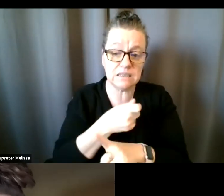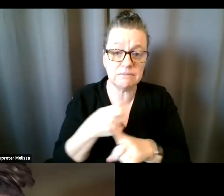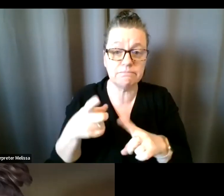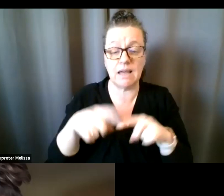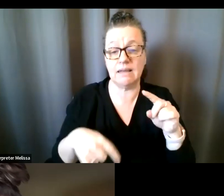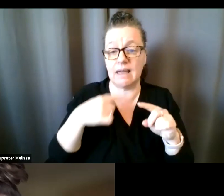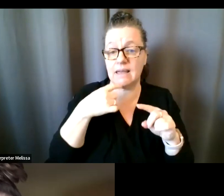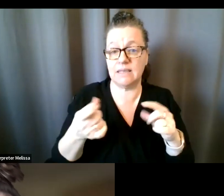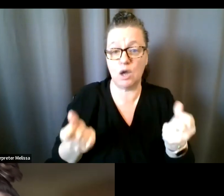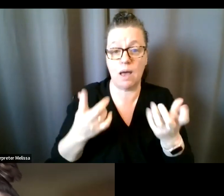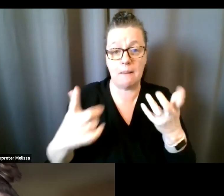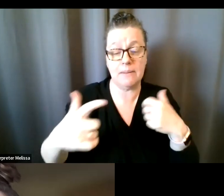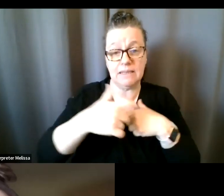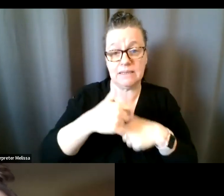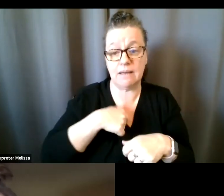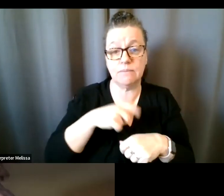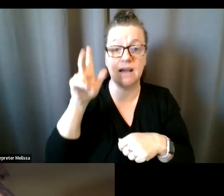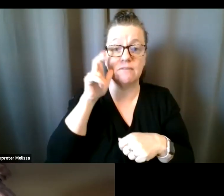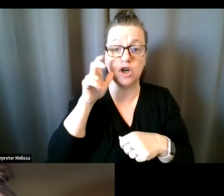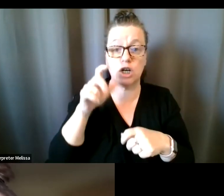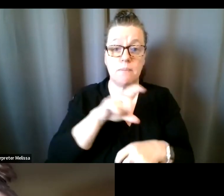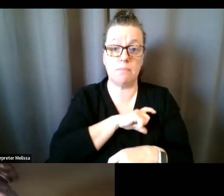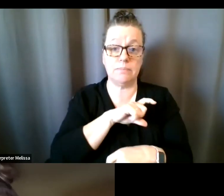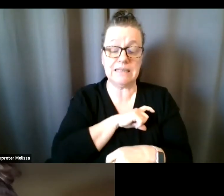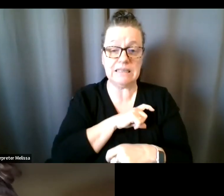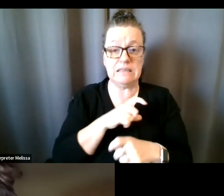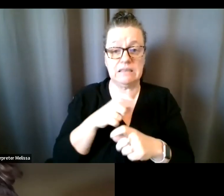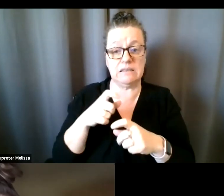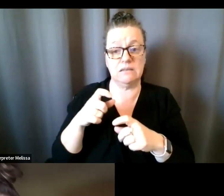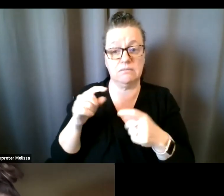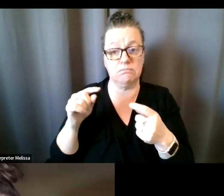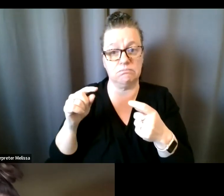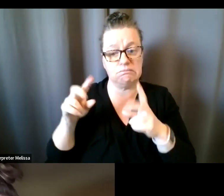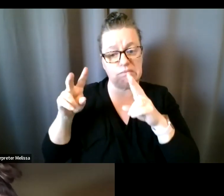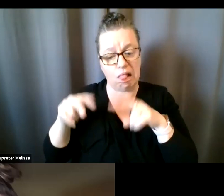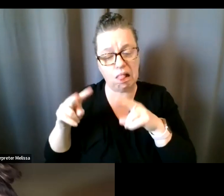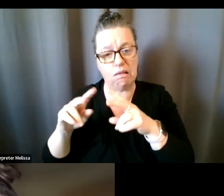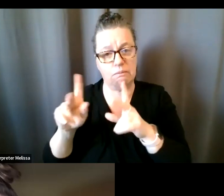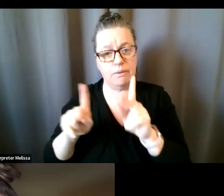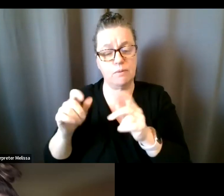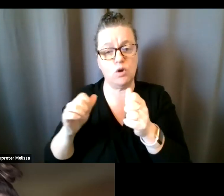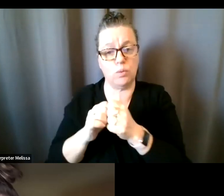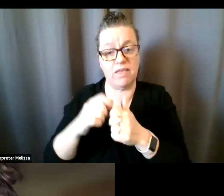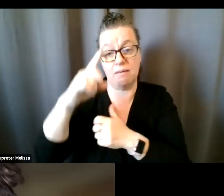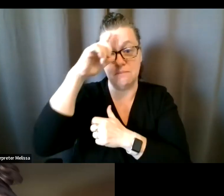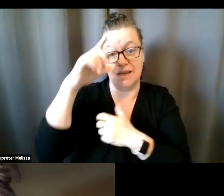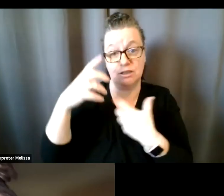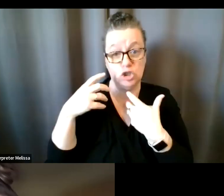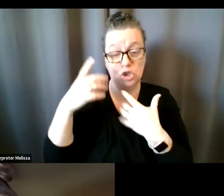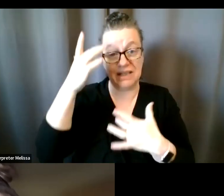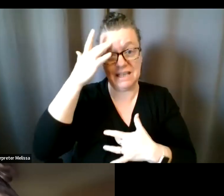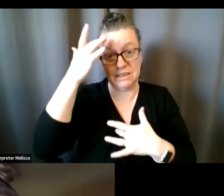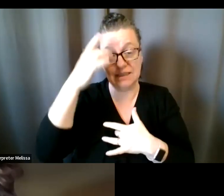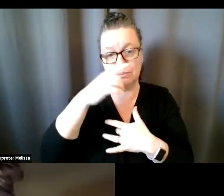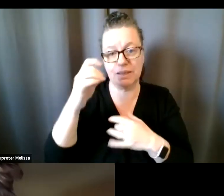you how many times I've heard about police mistreating people with mental illness. And that's simply because they aren't